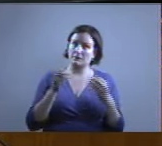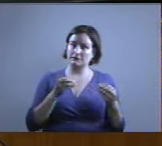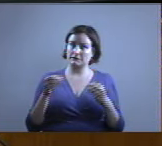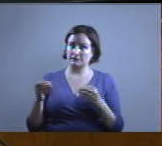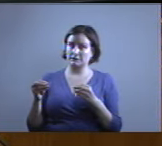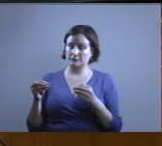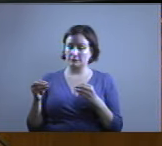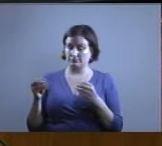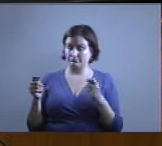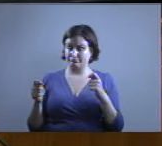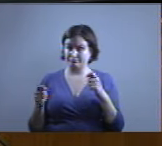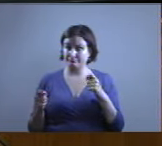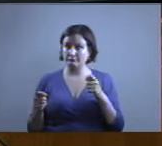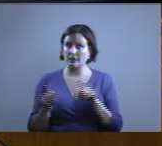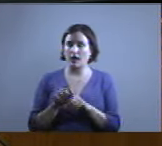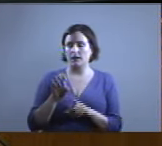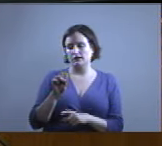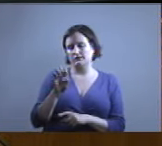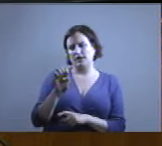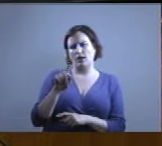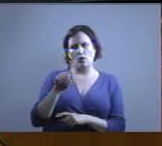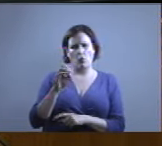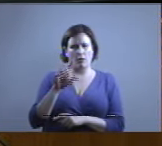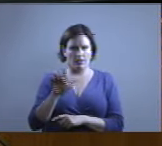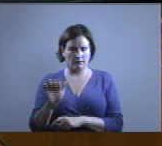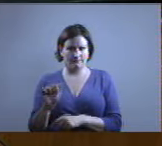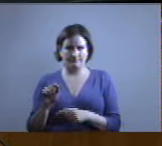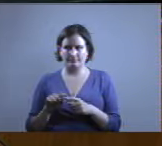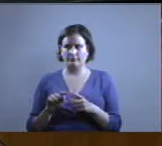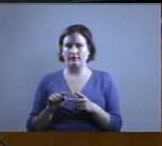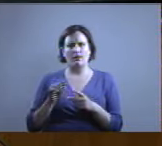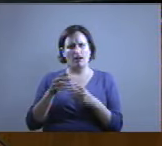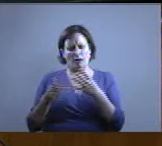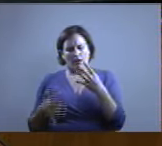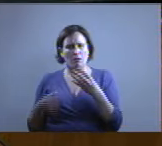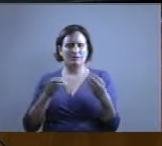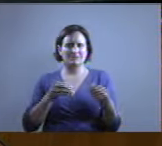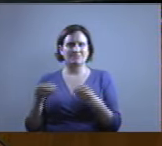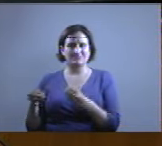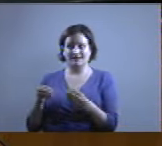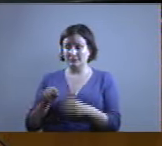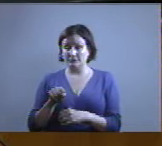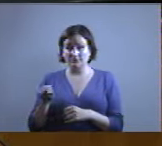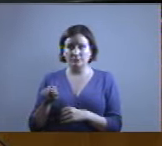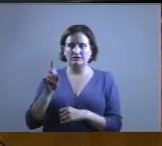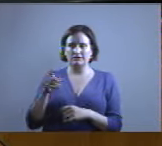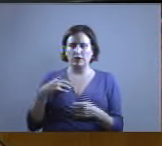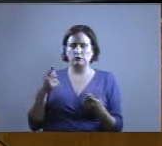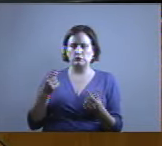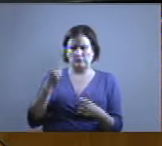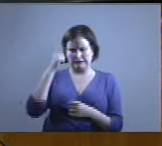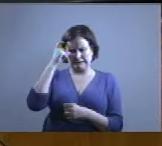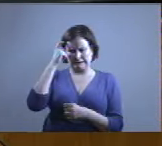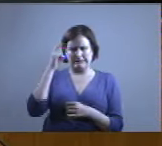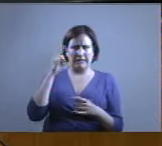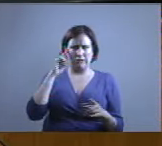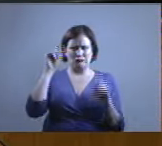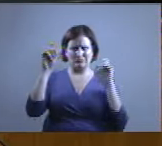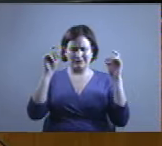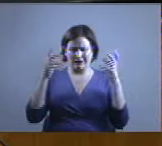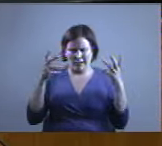formation such as Sakola argued that business in South Africa had to start doing things differently if they